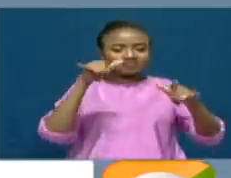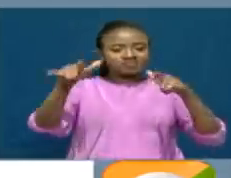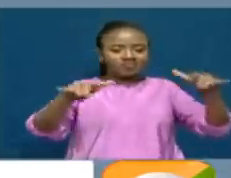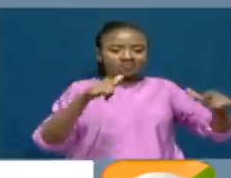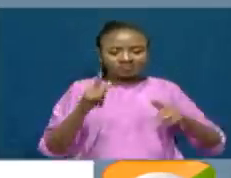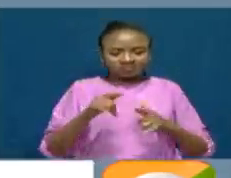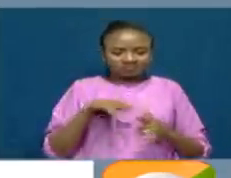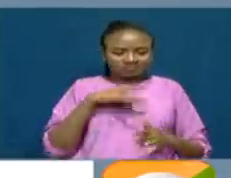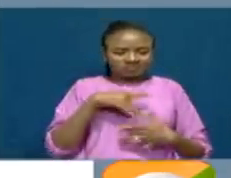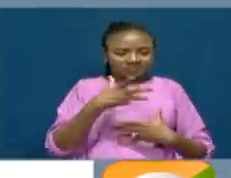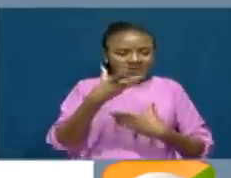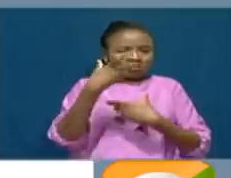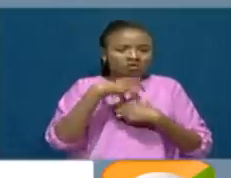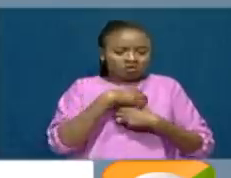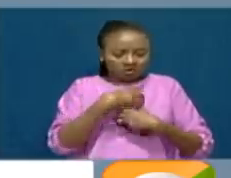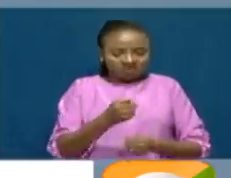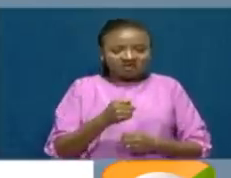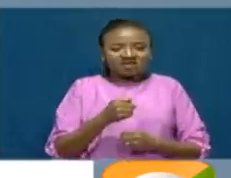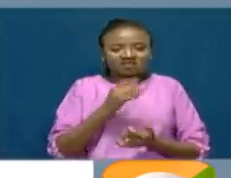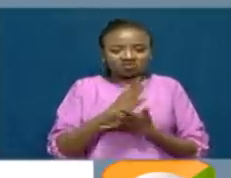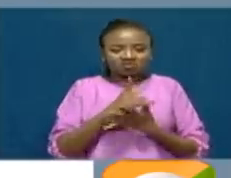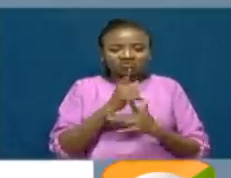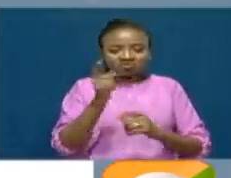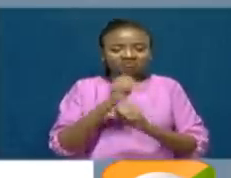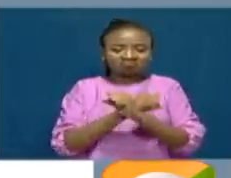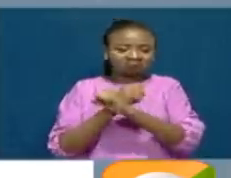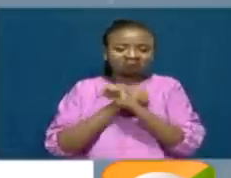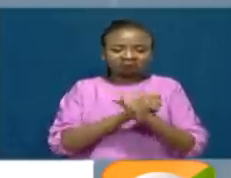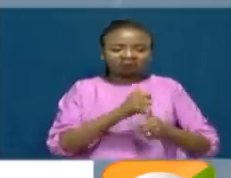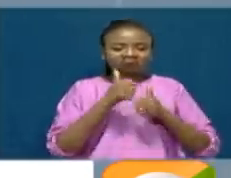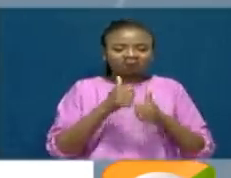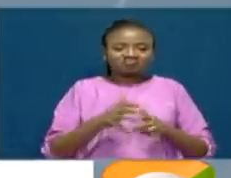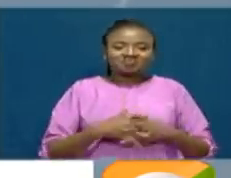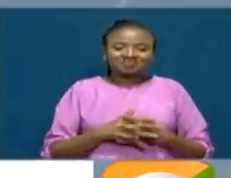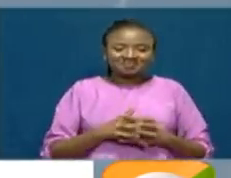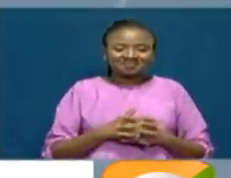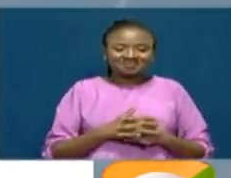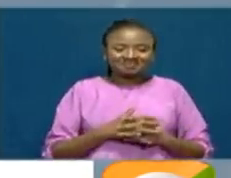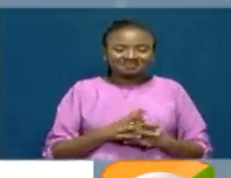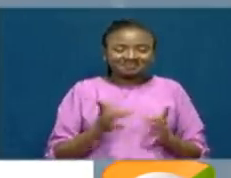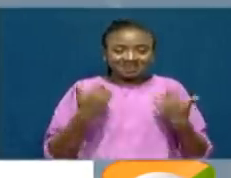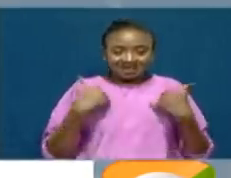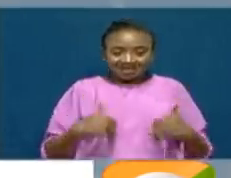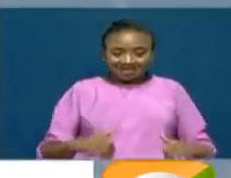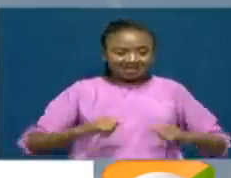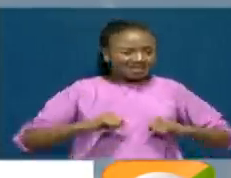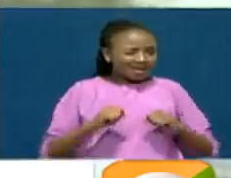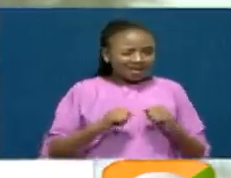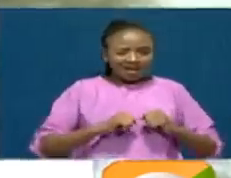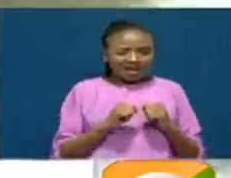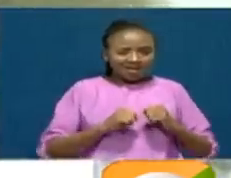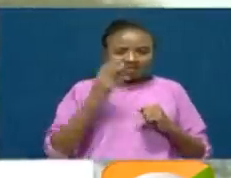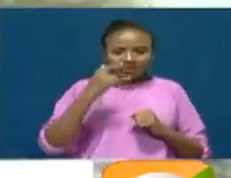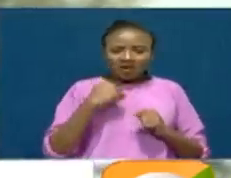as Kenyans that our skies are safe. We enjoyed it so much. I'm so happy to see the Kenyan